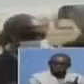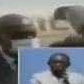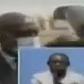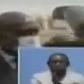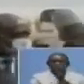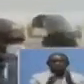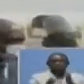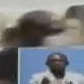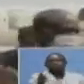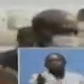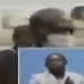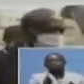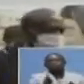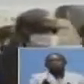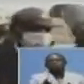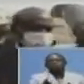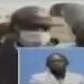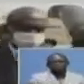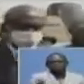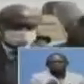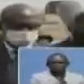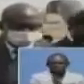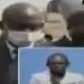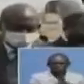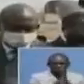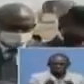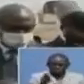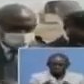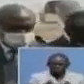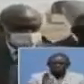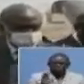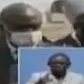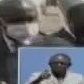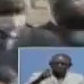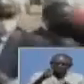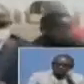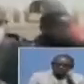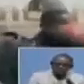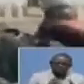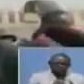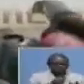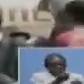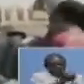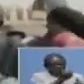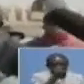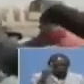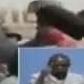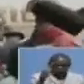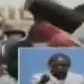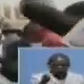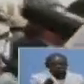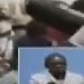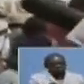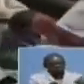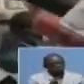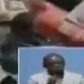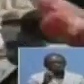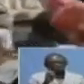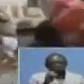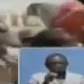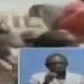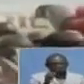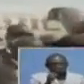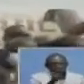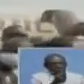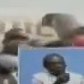interests. It is more than the IMF. We shouldn't reduce it to the IMF. It is representing the broader